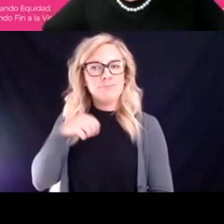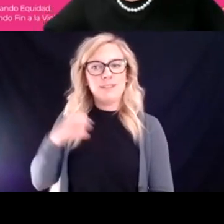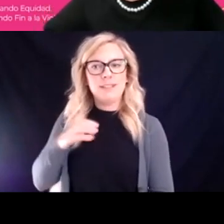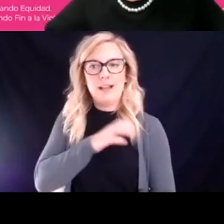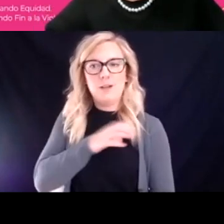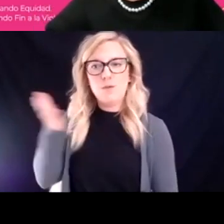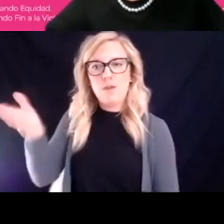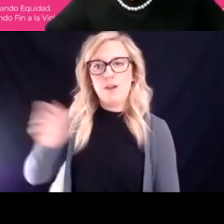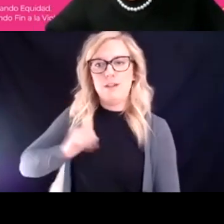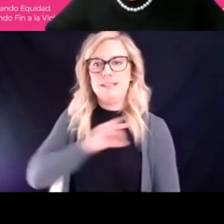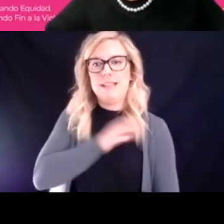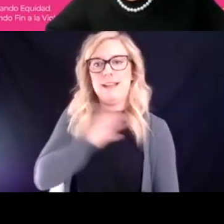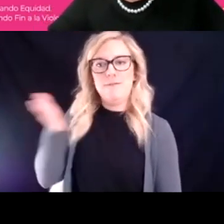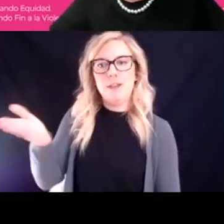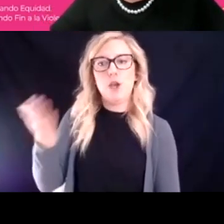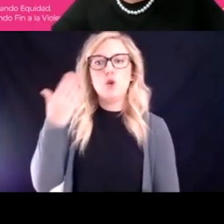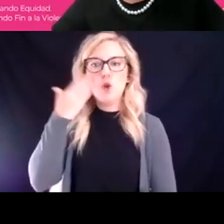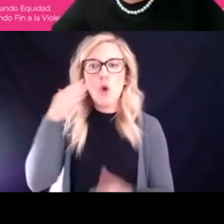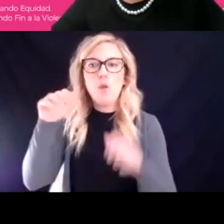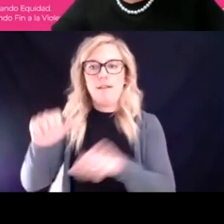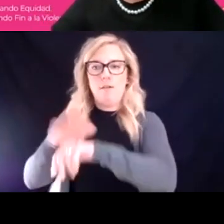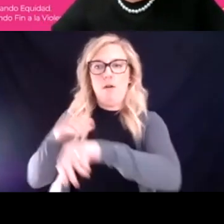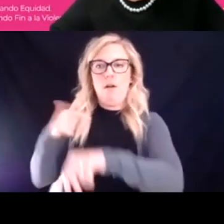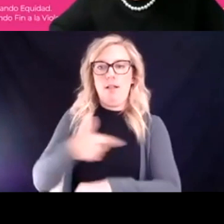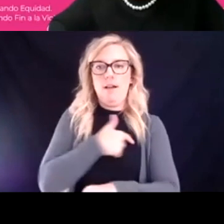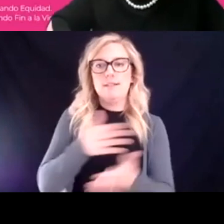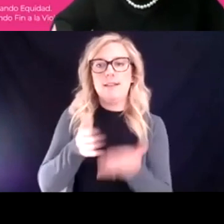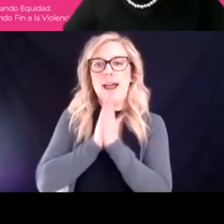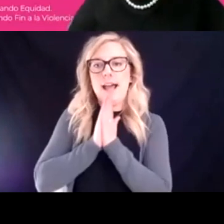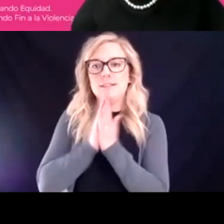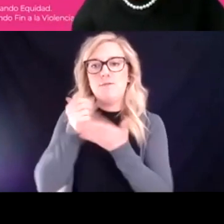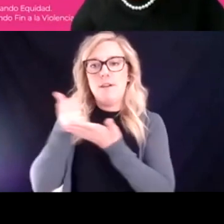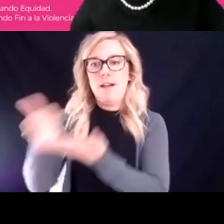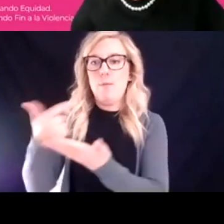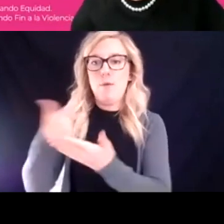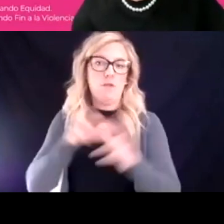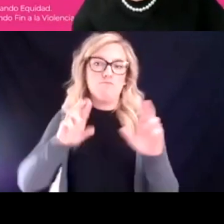there are able to turn to us for help and that they know we will be available.